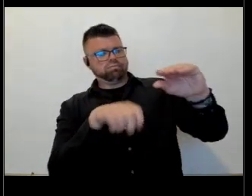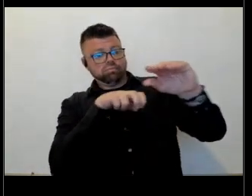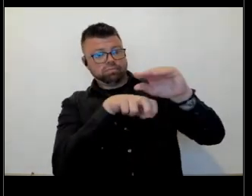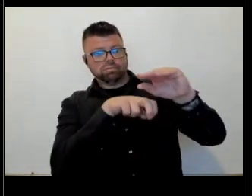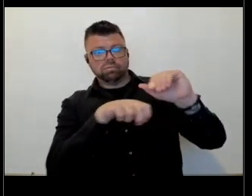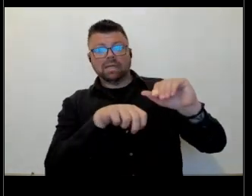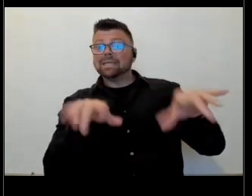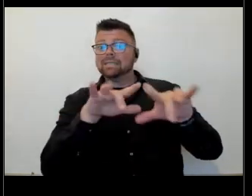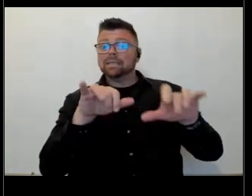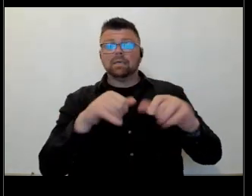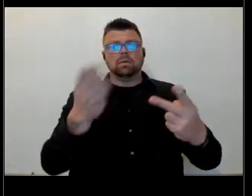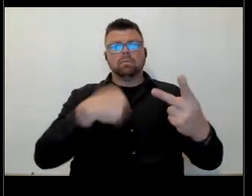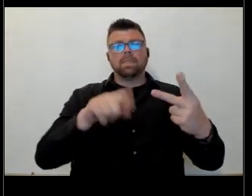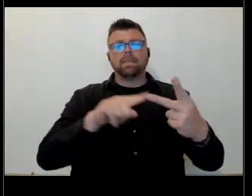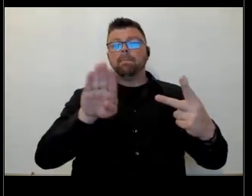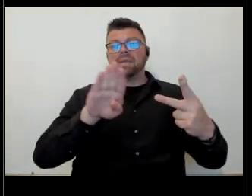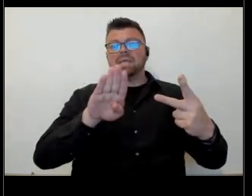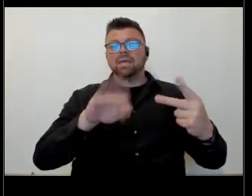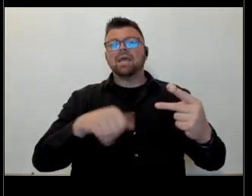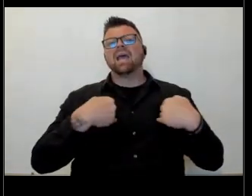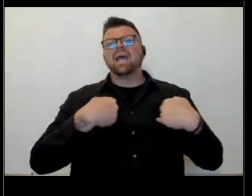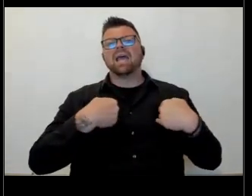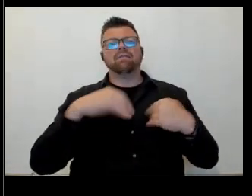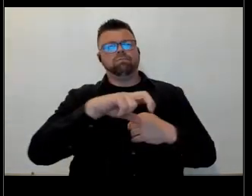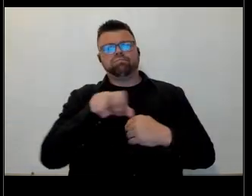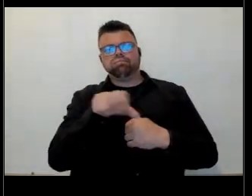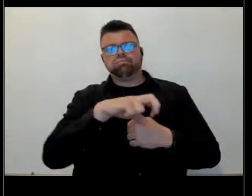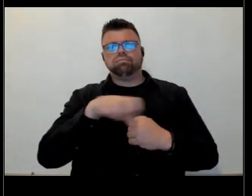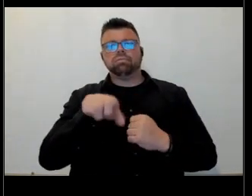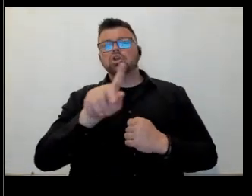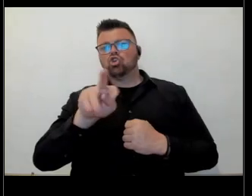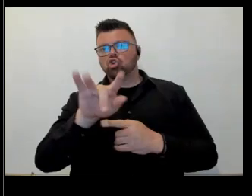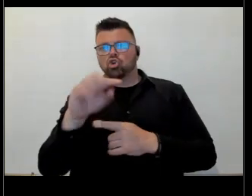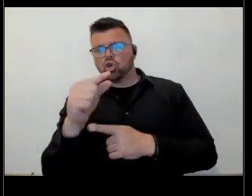space. So we'll go ahead and launch this poll.